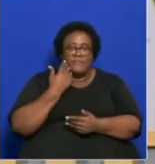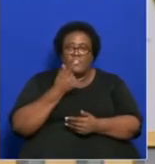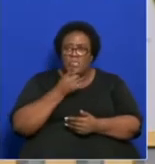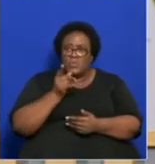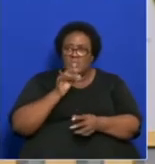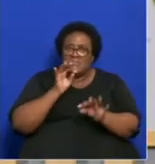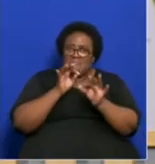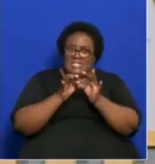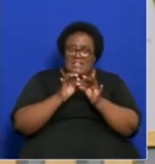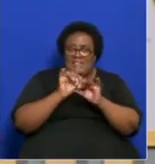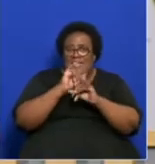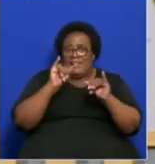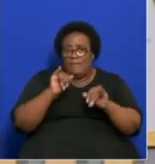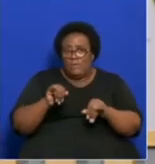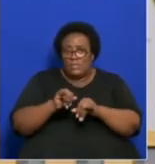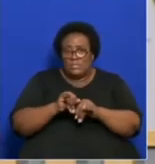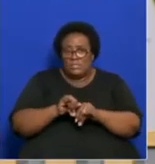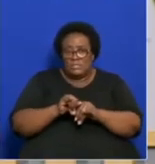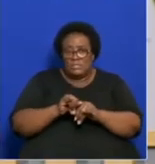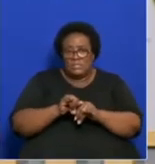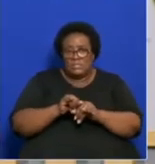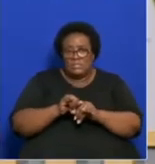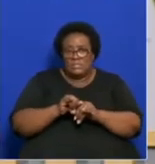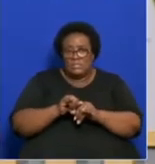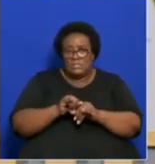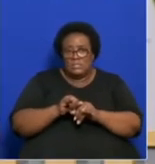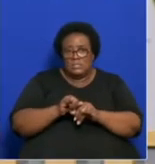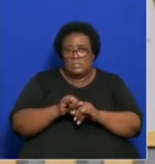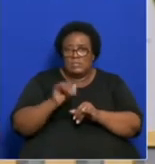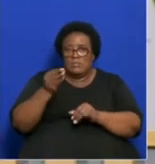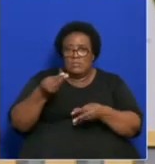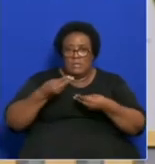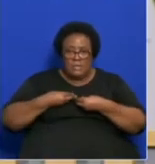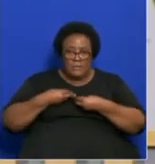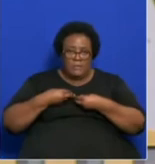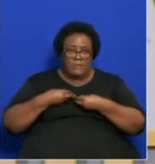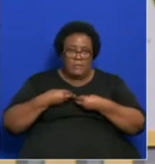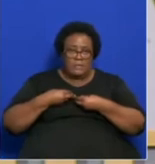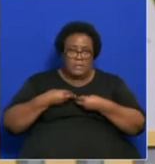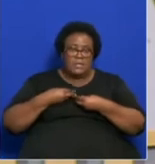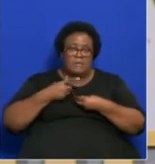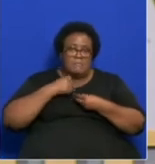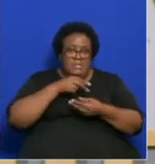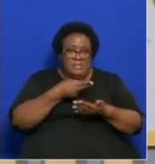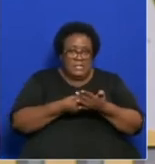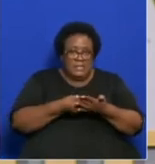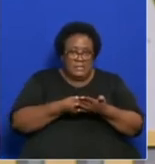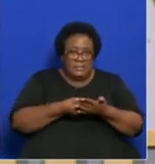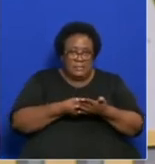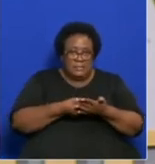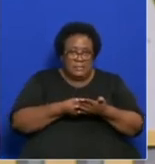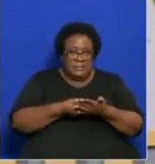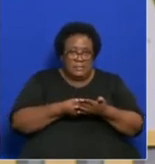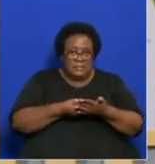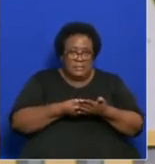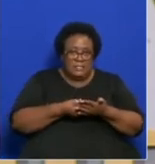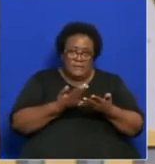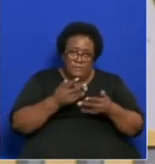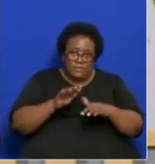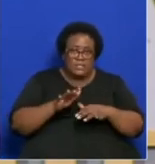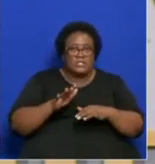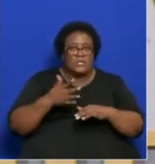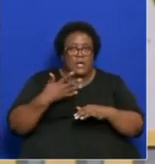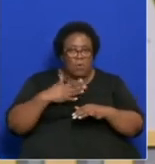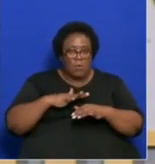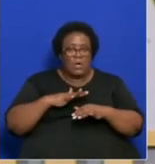right, were brought to my office, right, and I've signed them, right, I want it to be on record, right. I